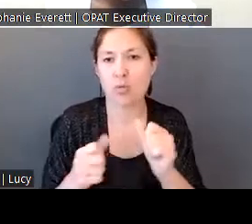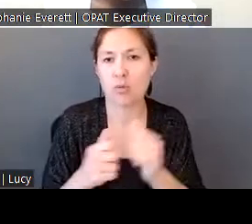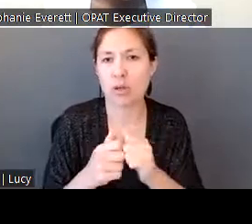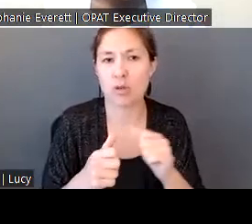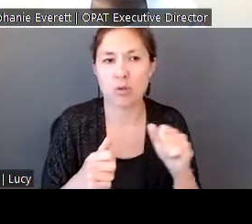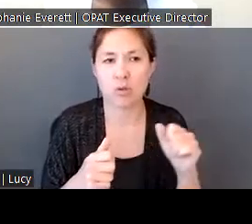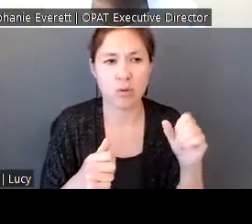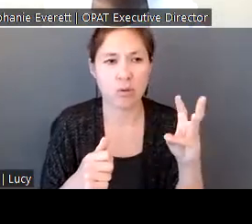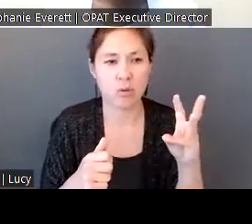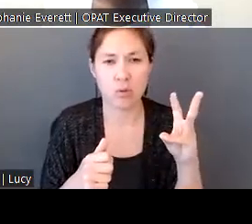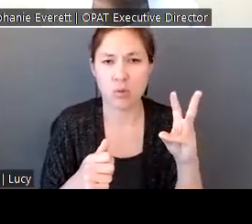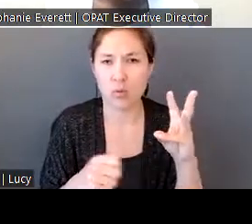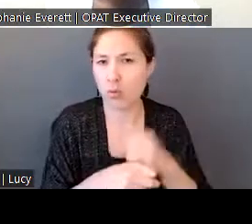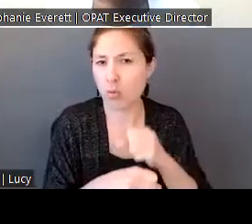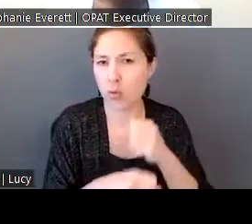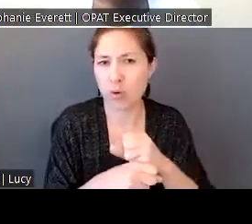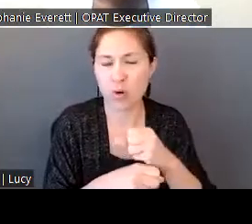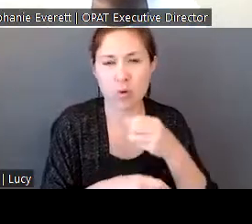Our